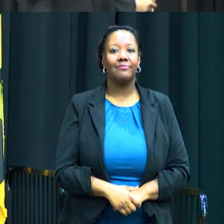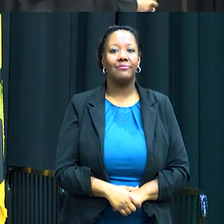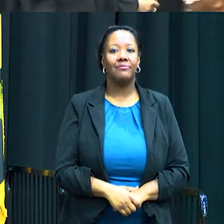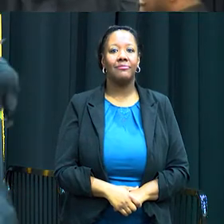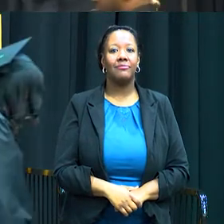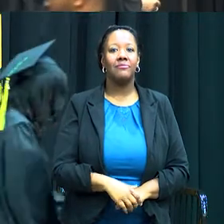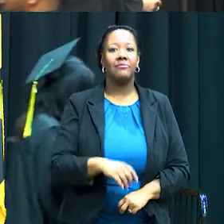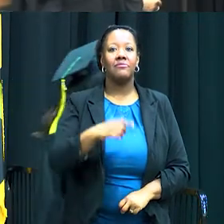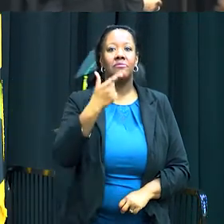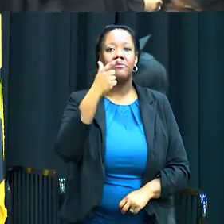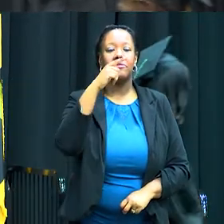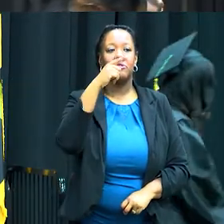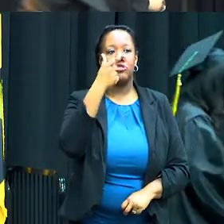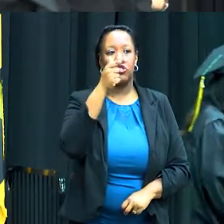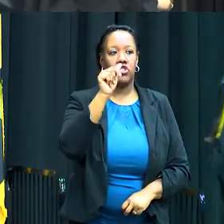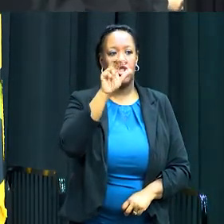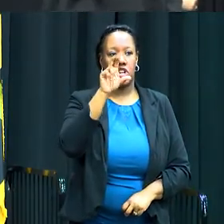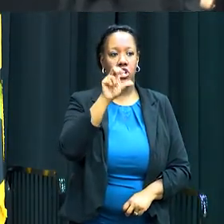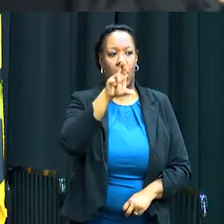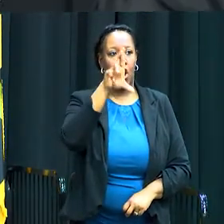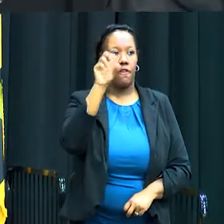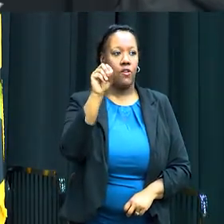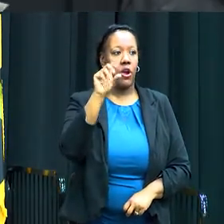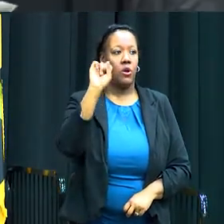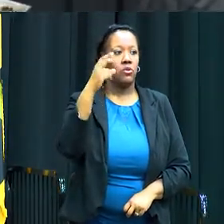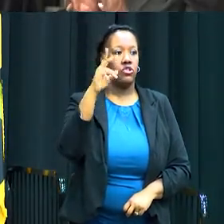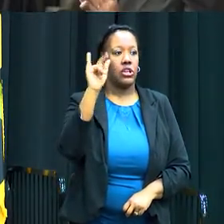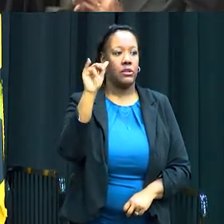Chinara Sabri Skelton.